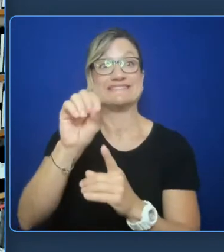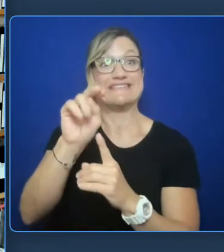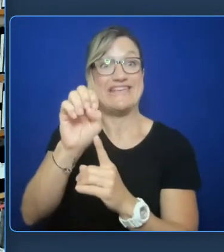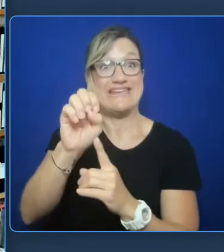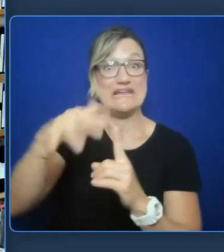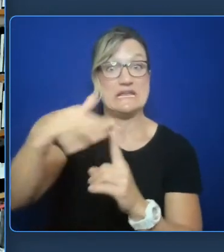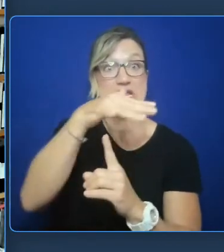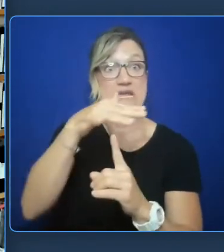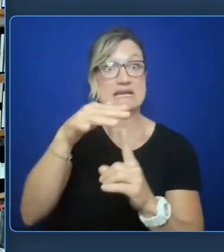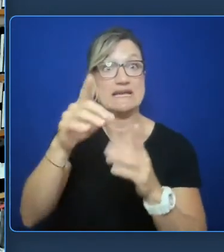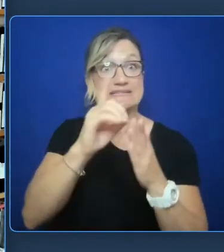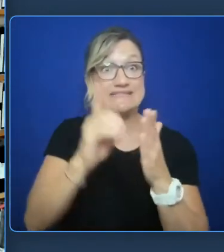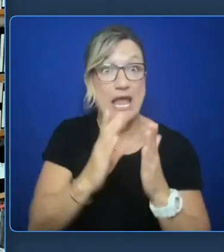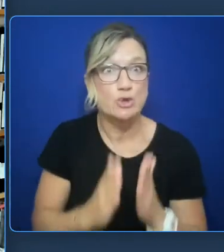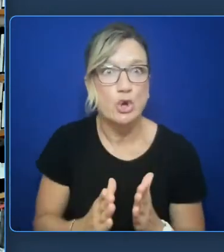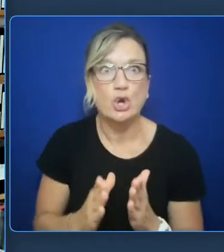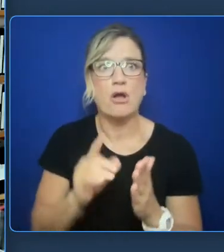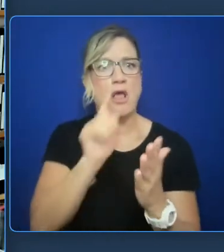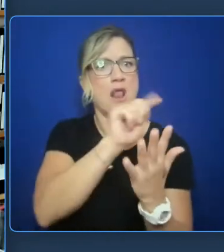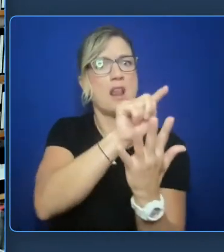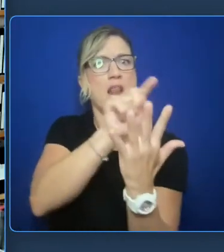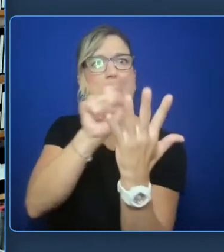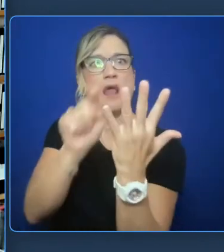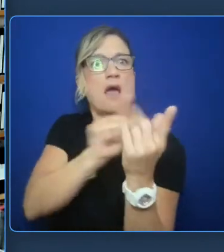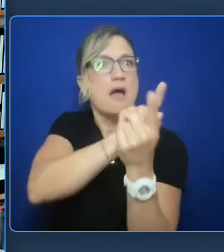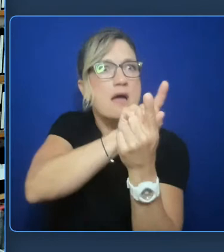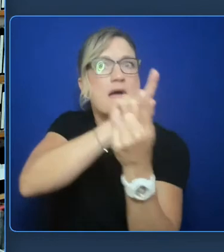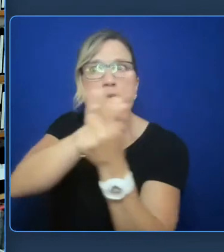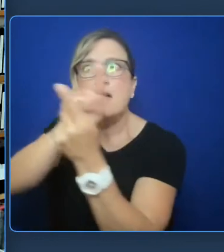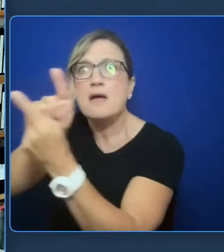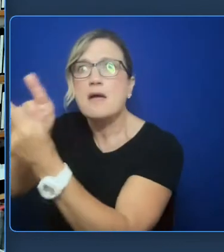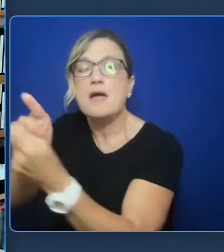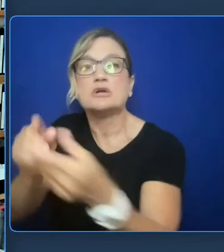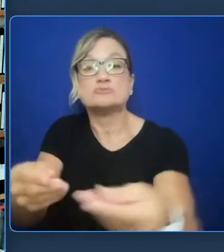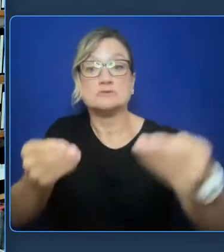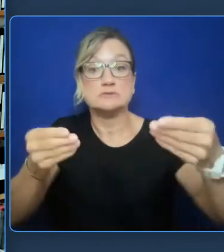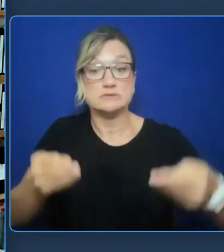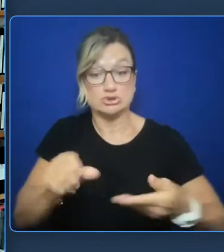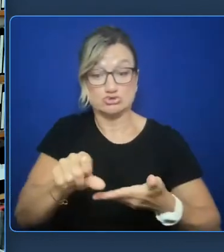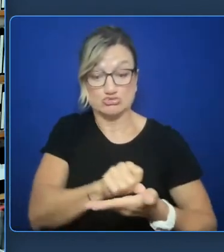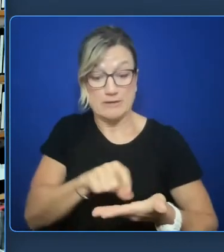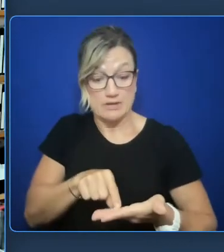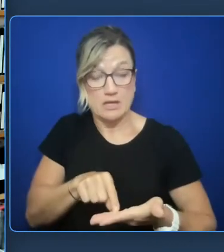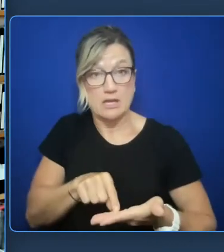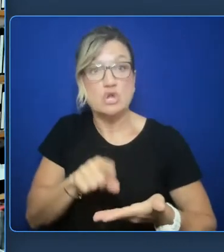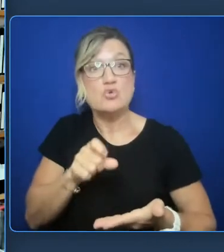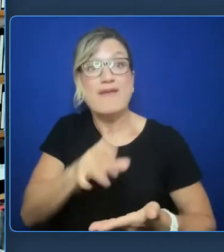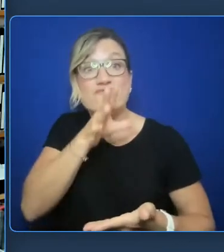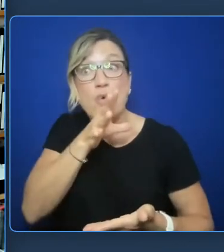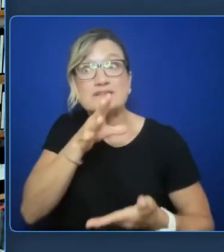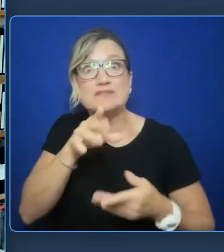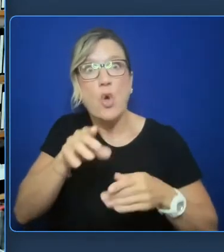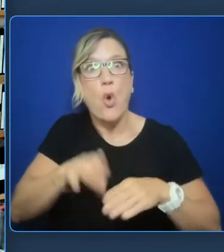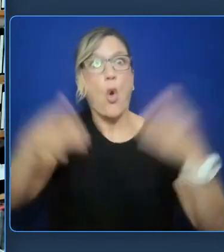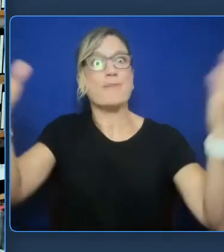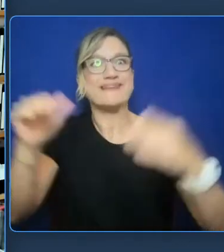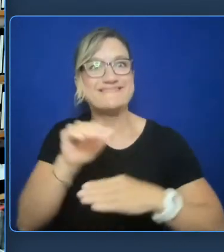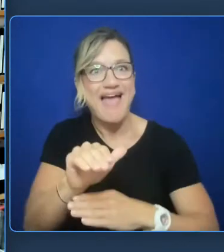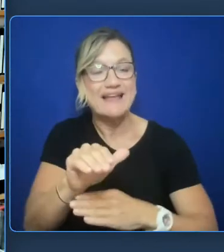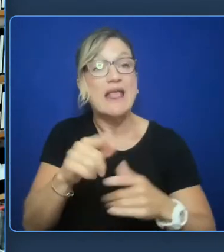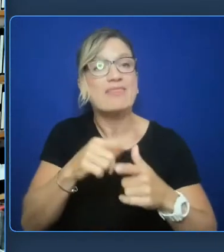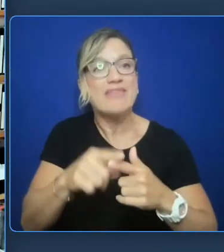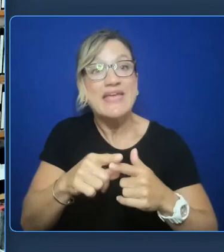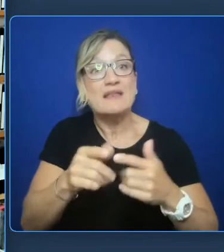costumes, etc. Develop a description script that's available to be voiced at opening night. And then at every